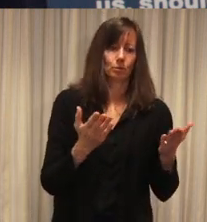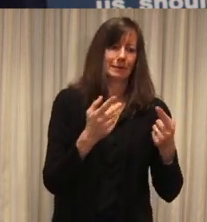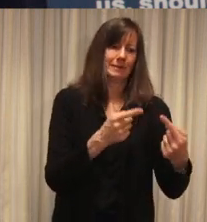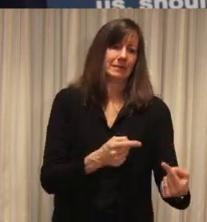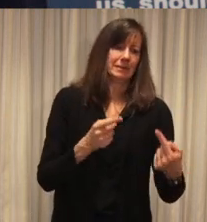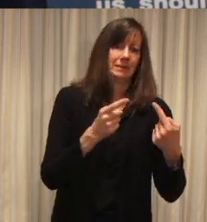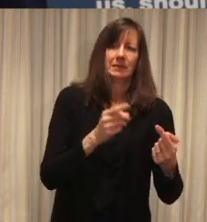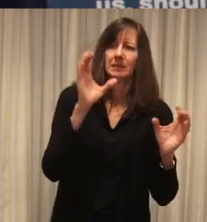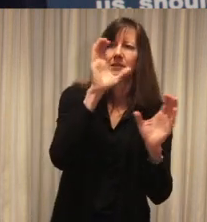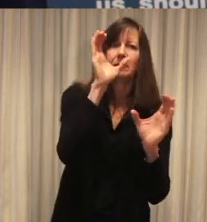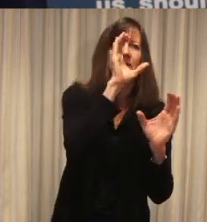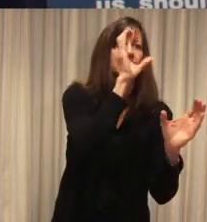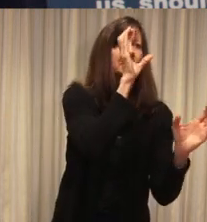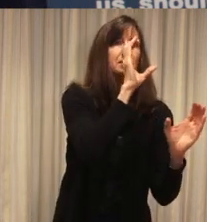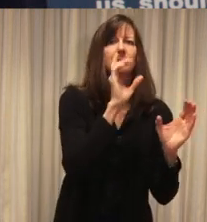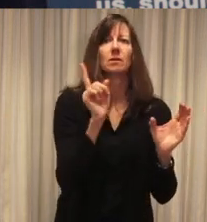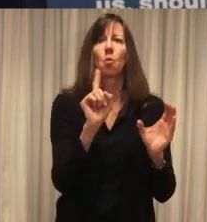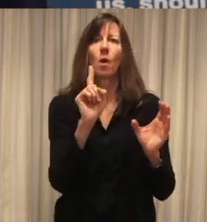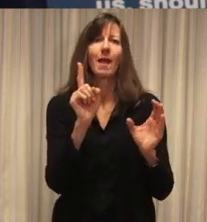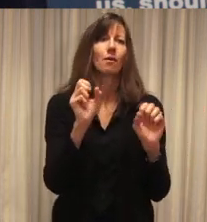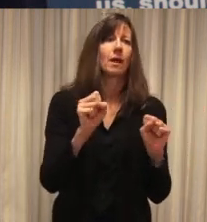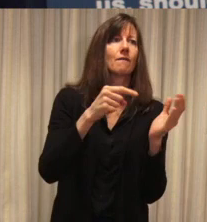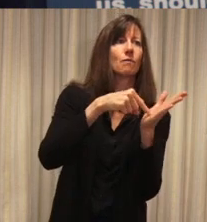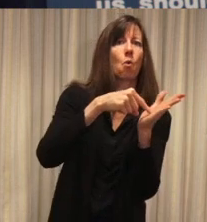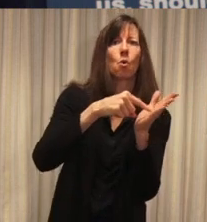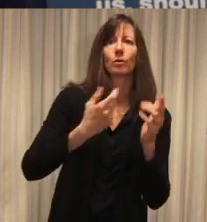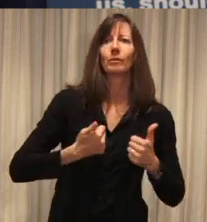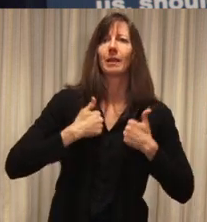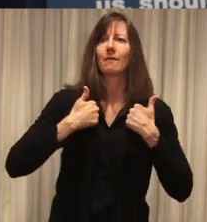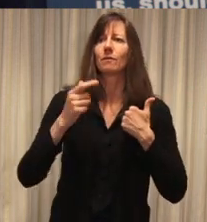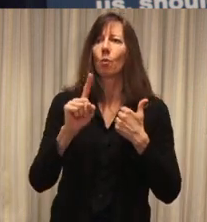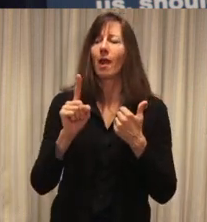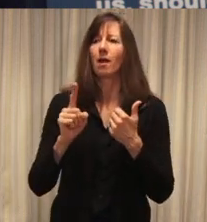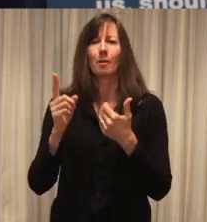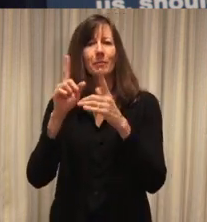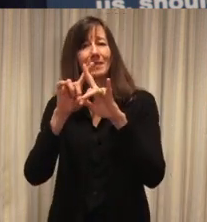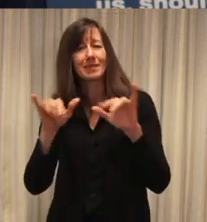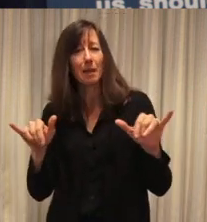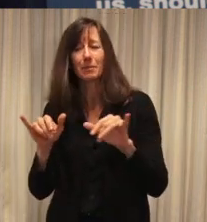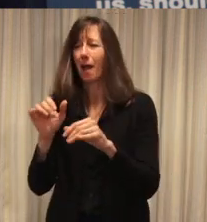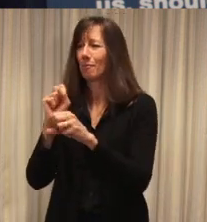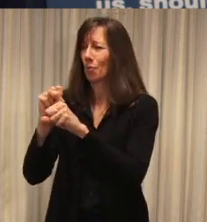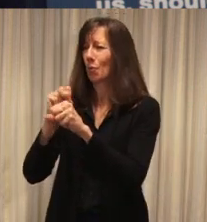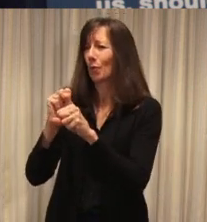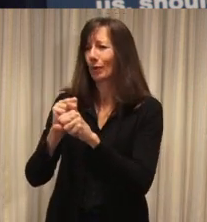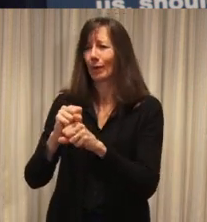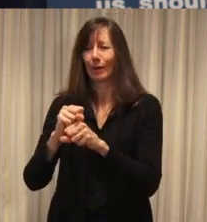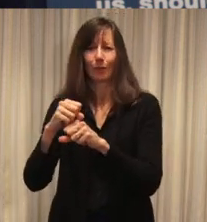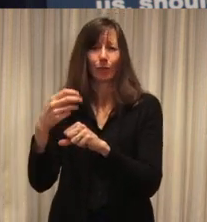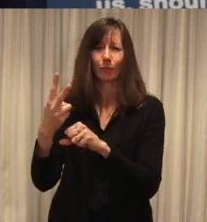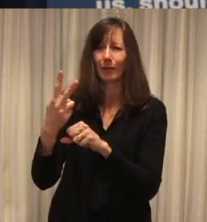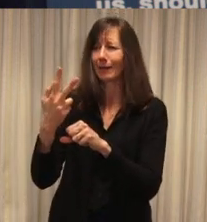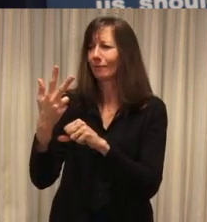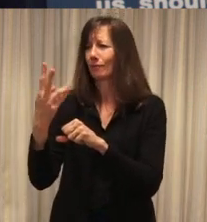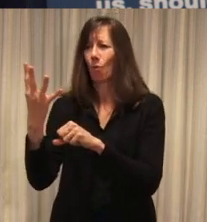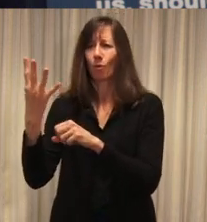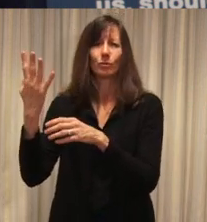despite working 1, 2, multiple jobs. We had 4 in 10 families living paycheck to paycheck